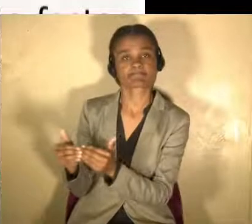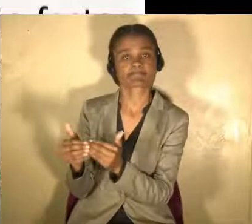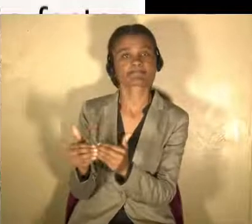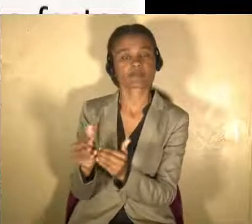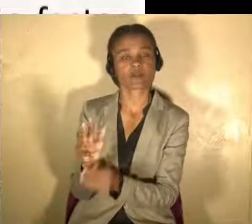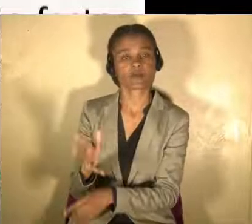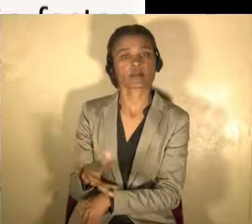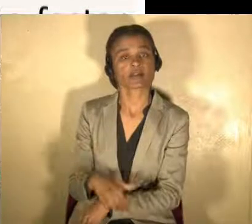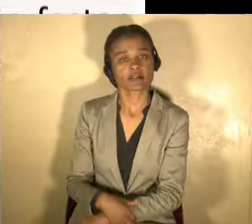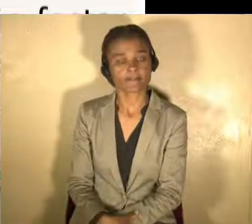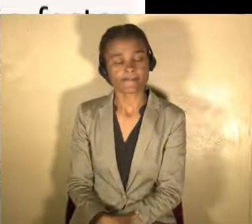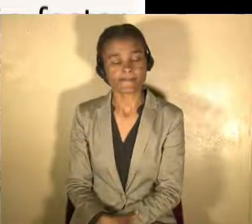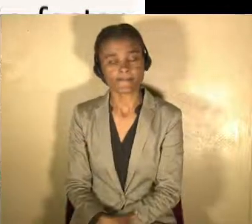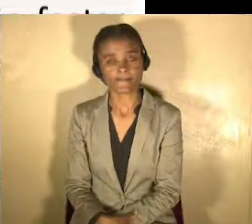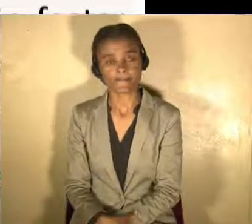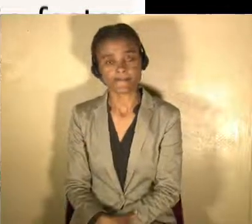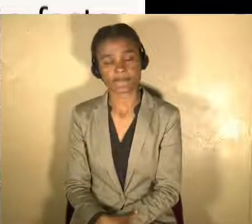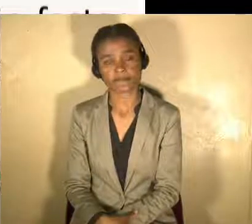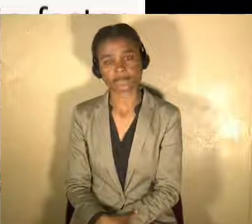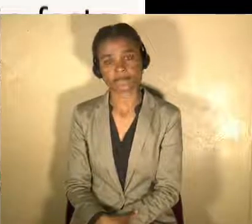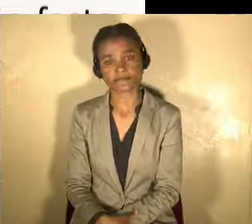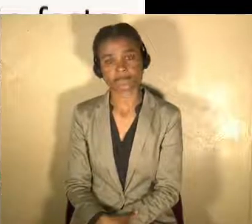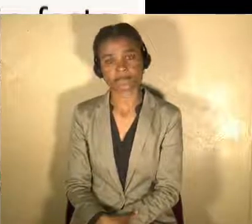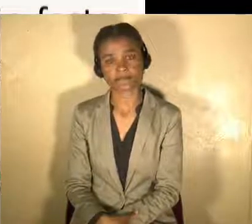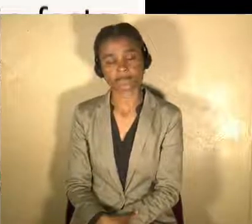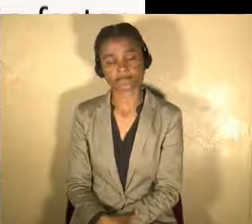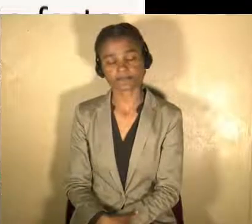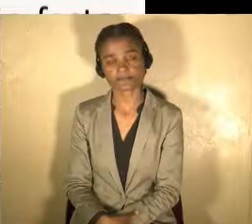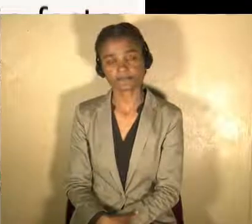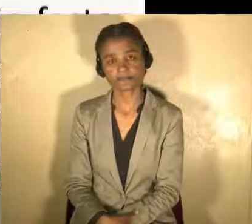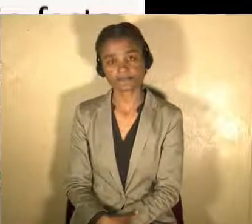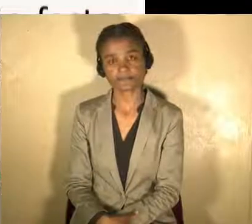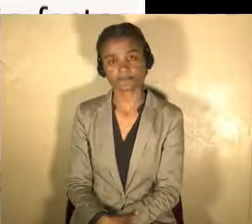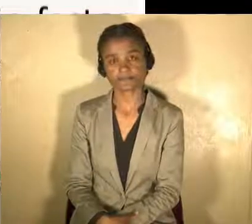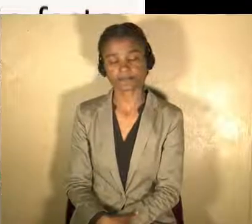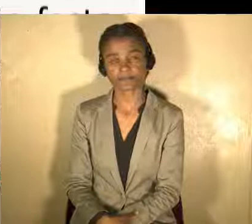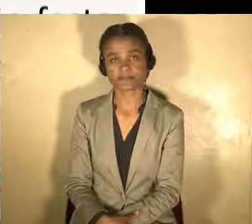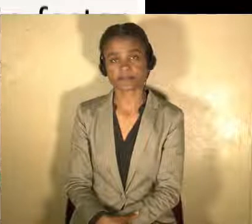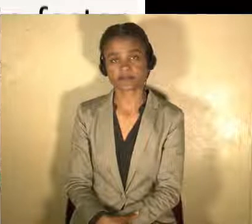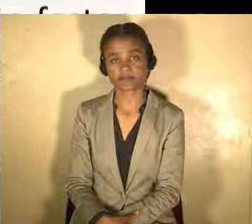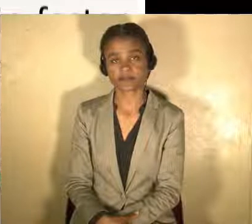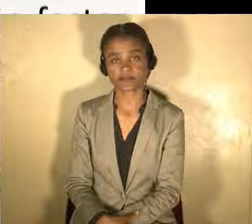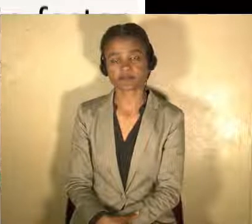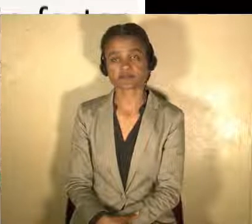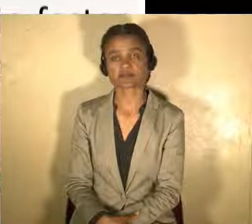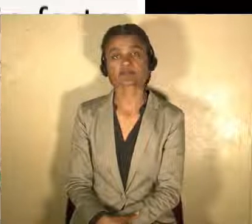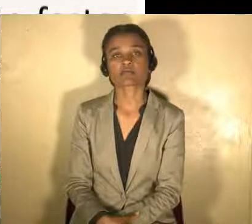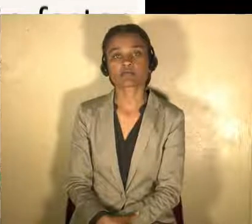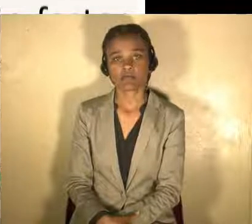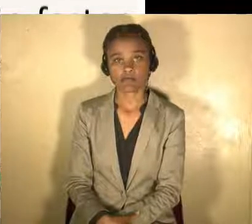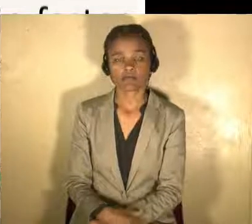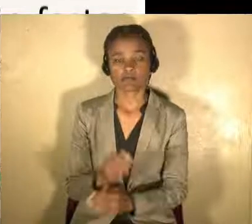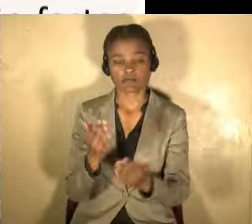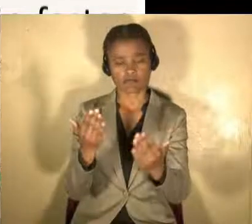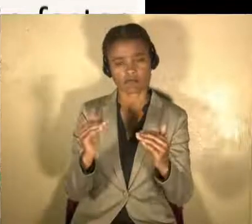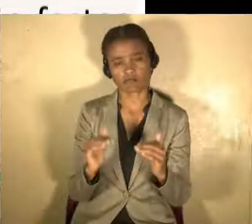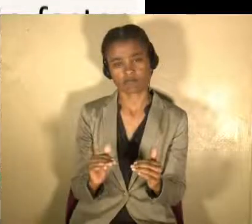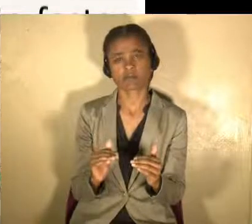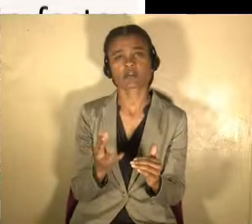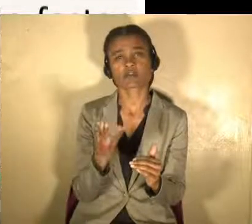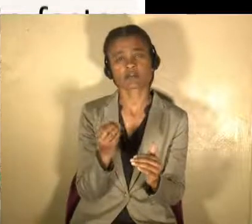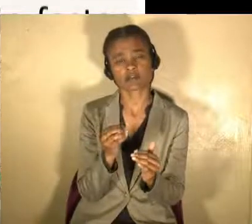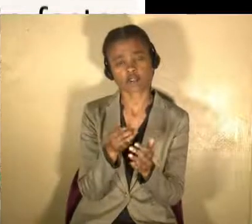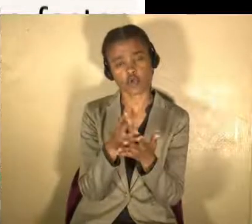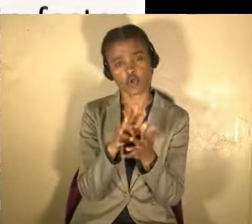of alternative care. And then we have an amendment for